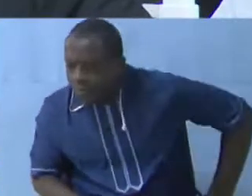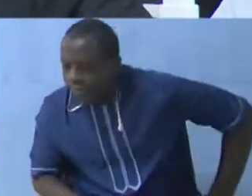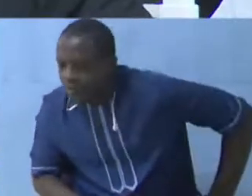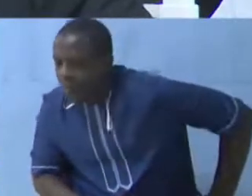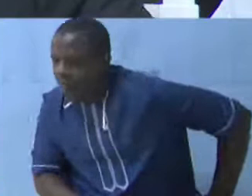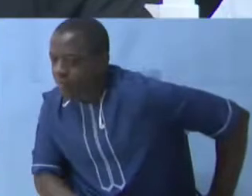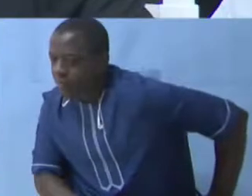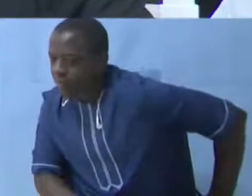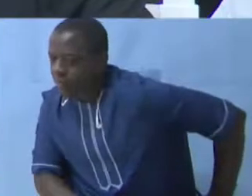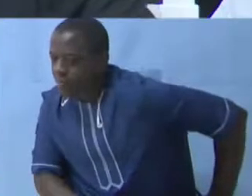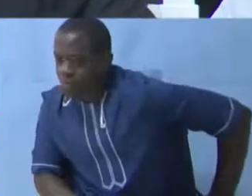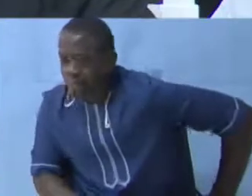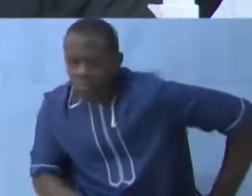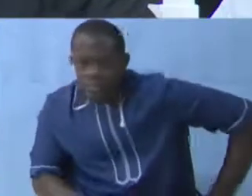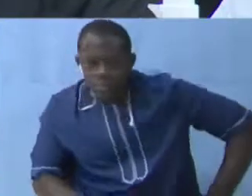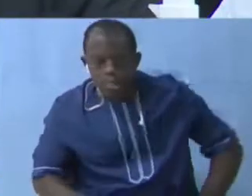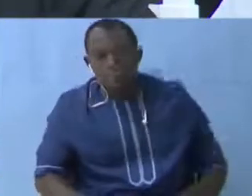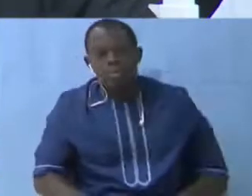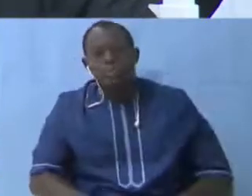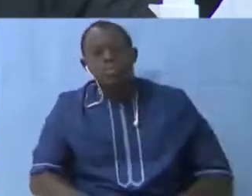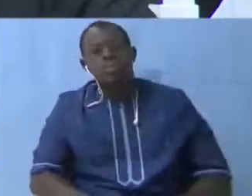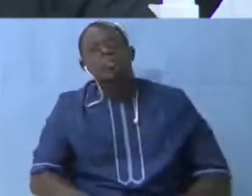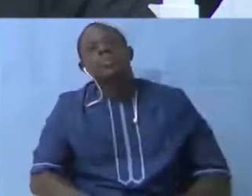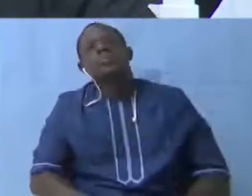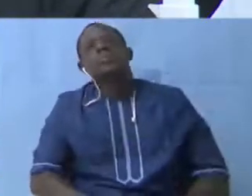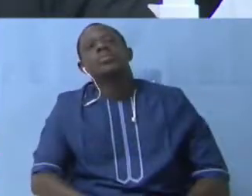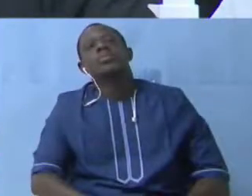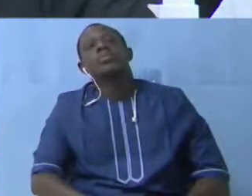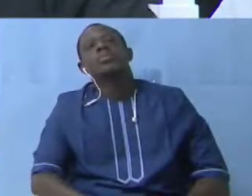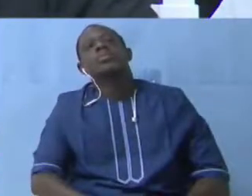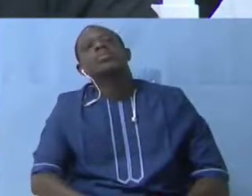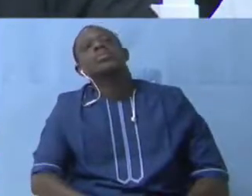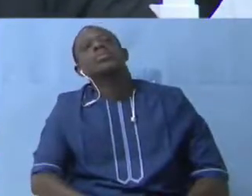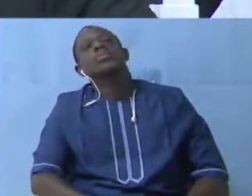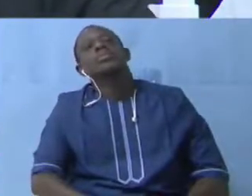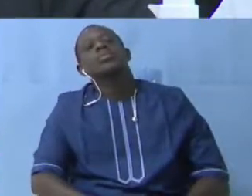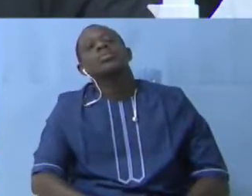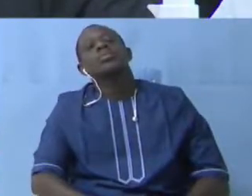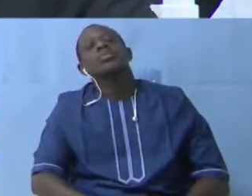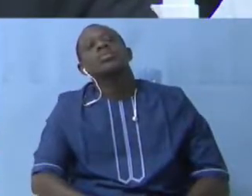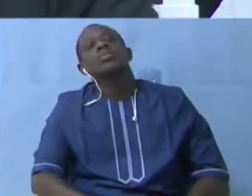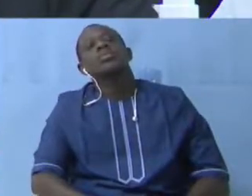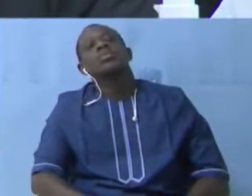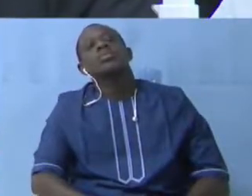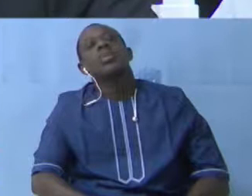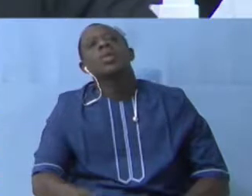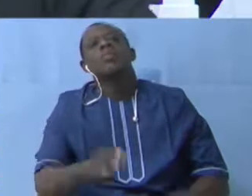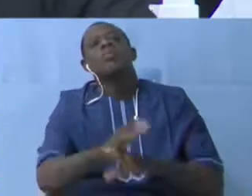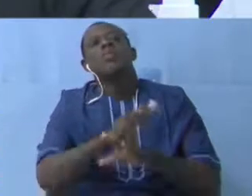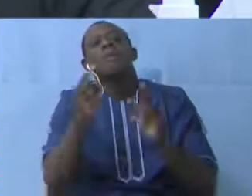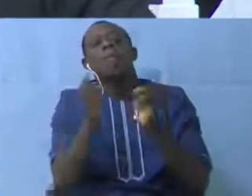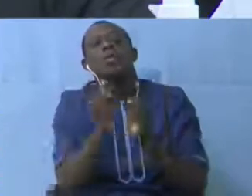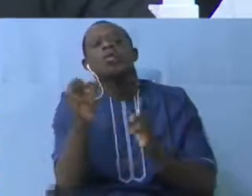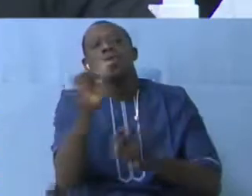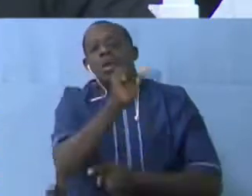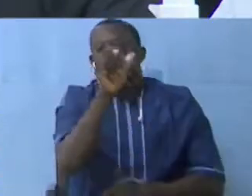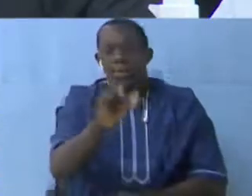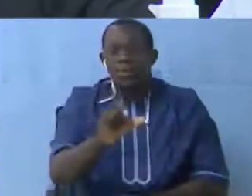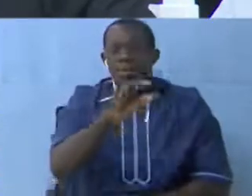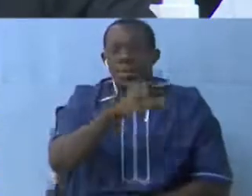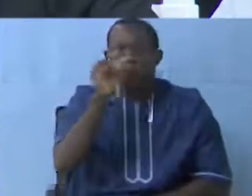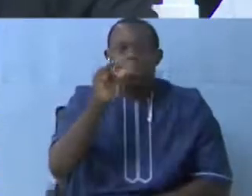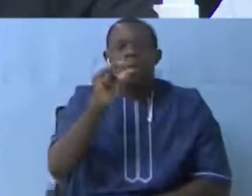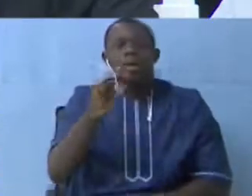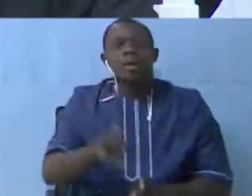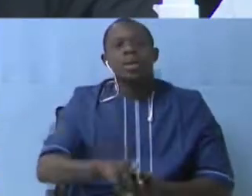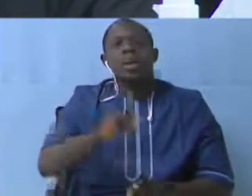te li nga mujjee wax de fàttalil na ma. An encounter with your namesake, Leopold Senghor. su